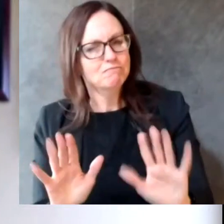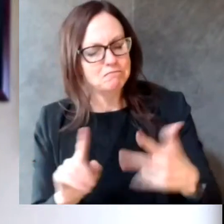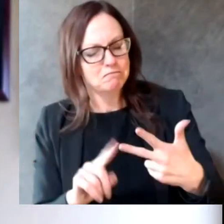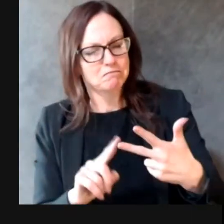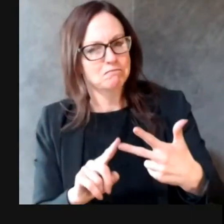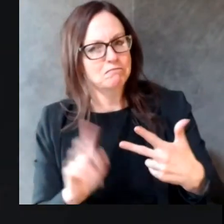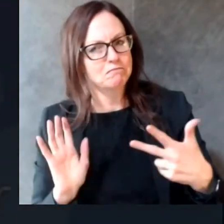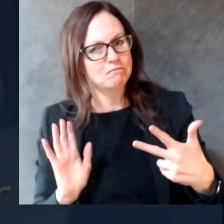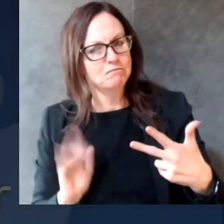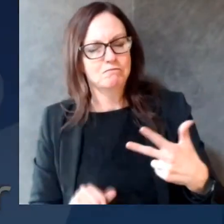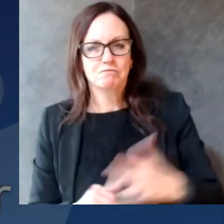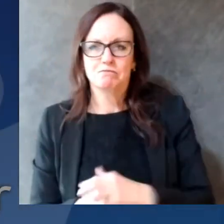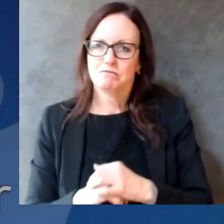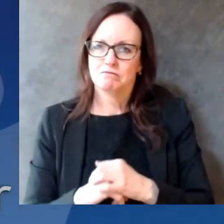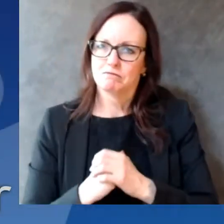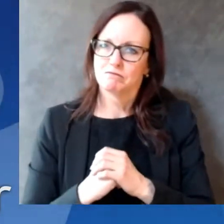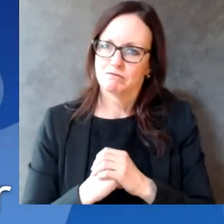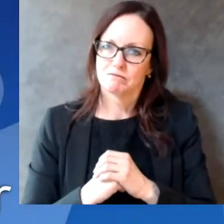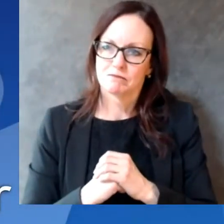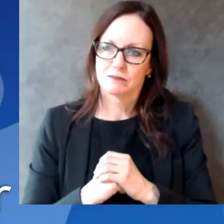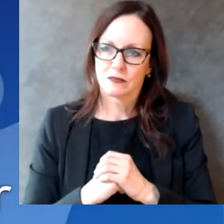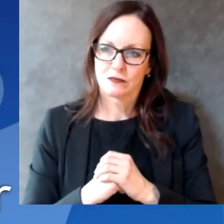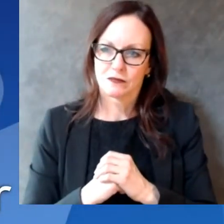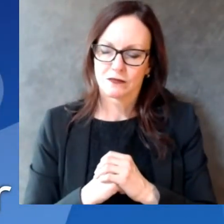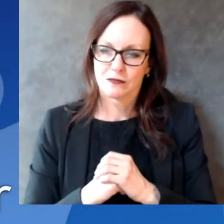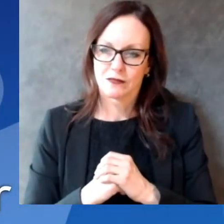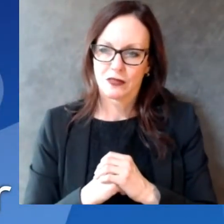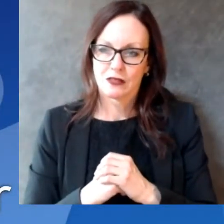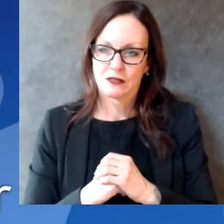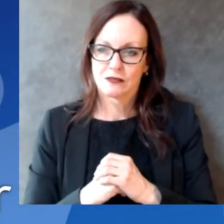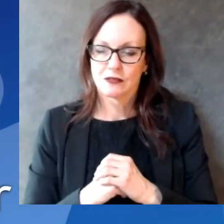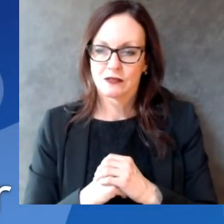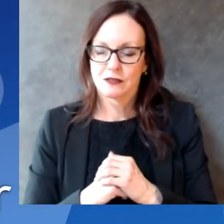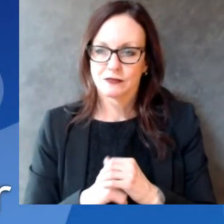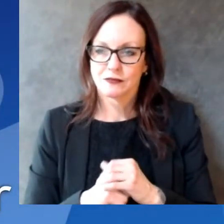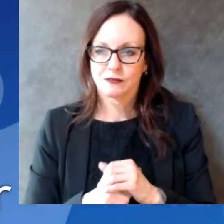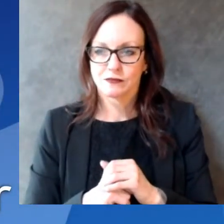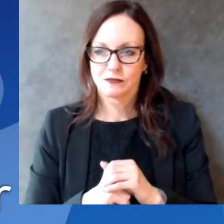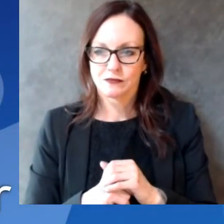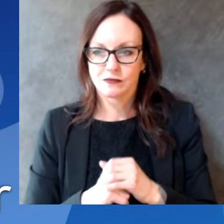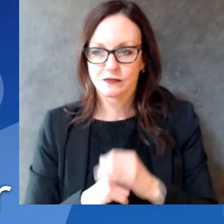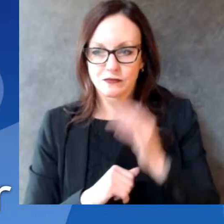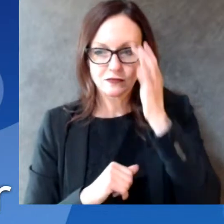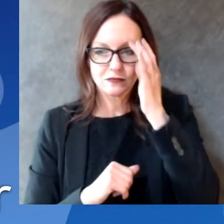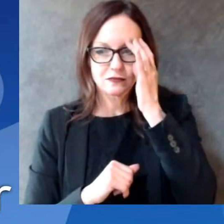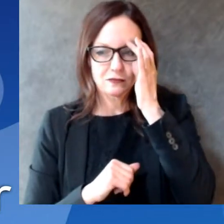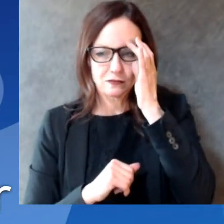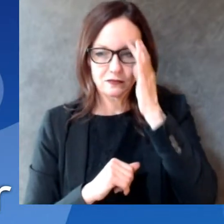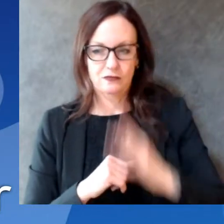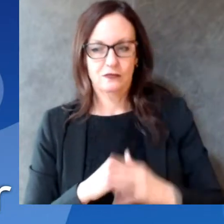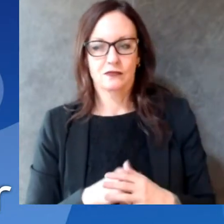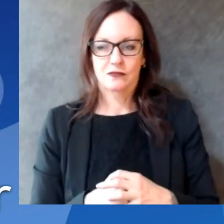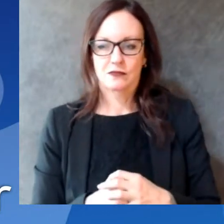Thank you for that. Next question to Natalie Sokola, WAOW in Wausau.